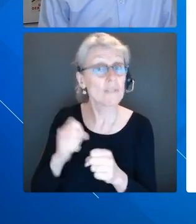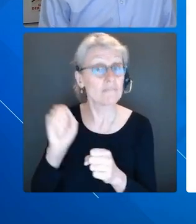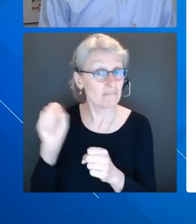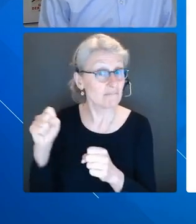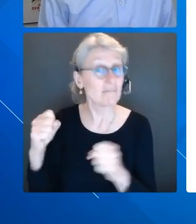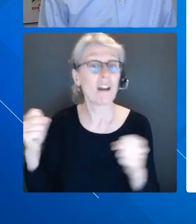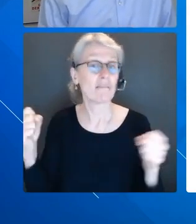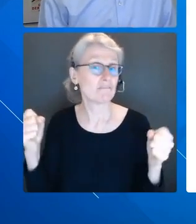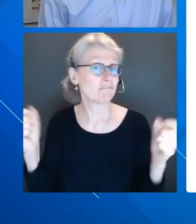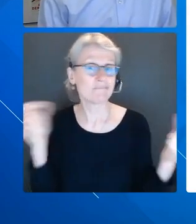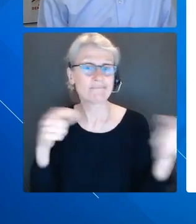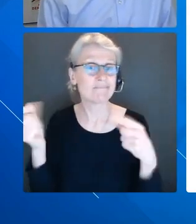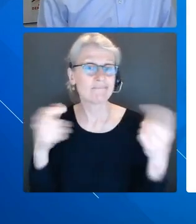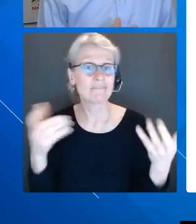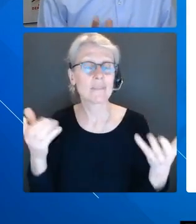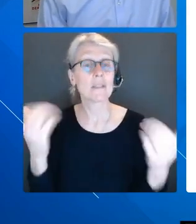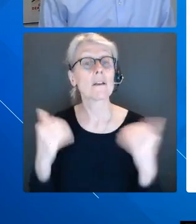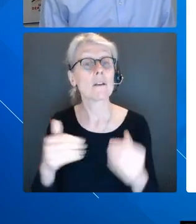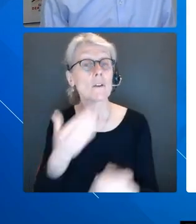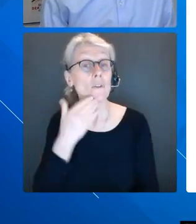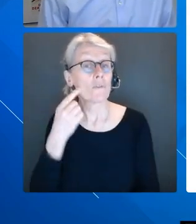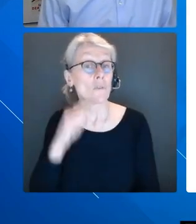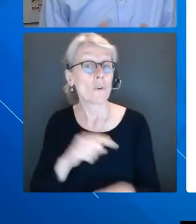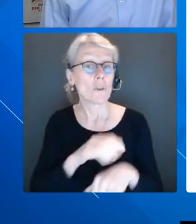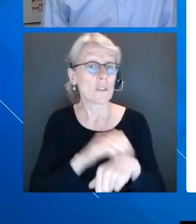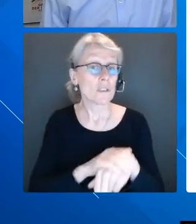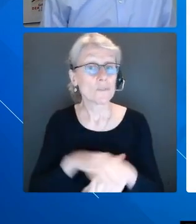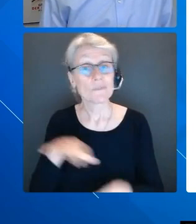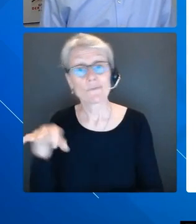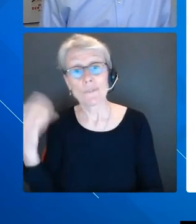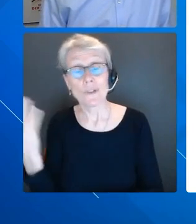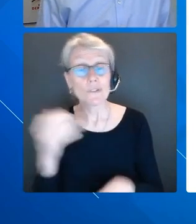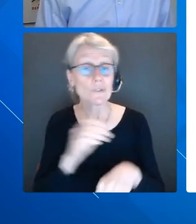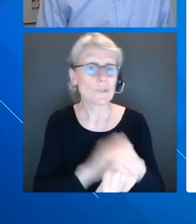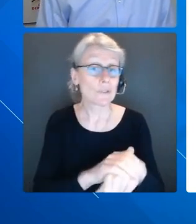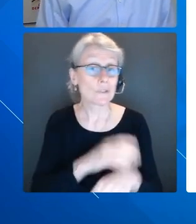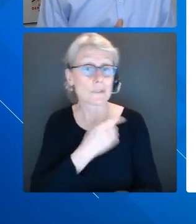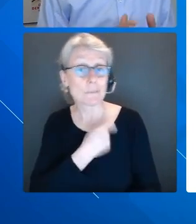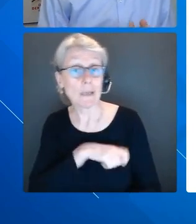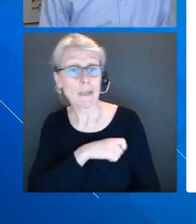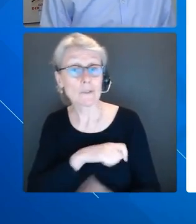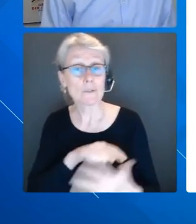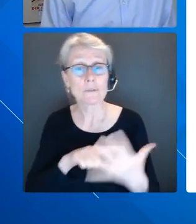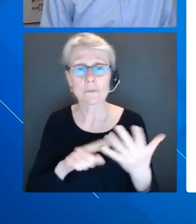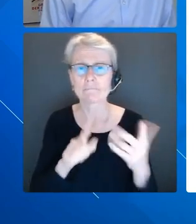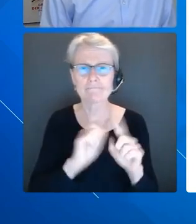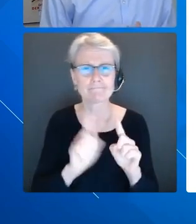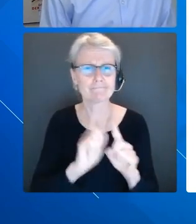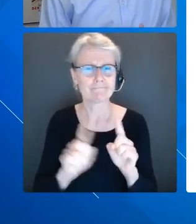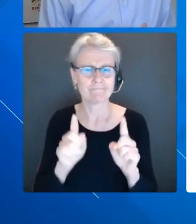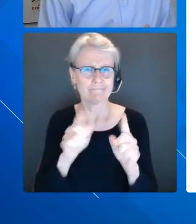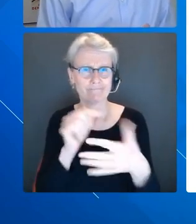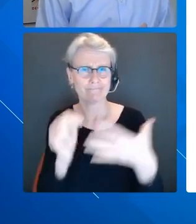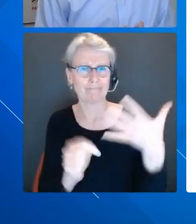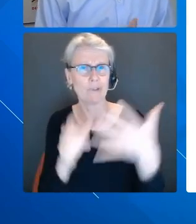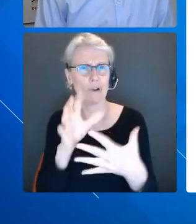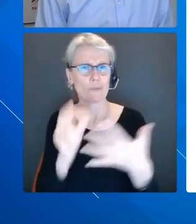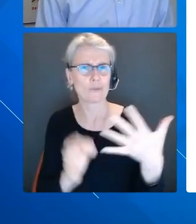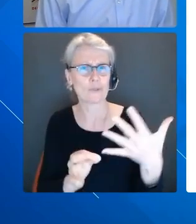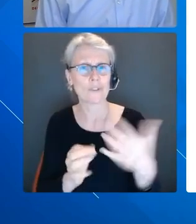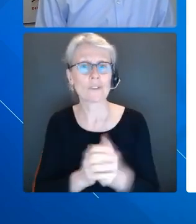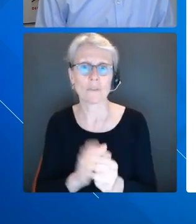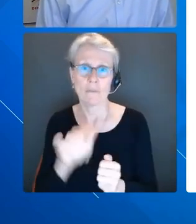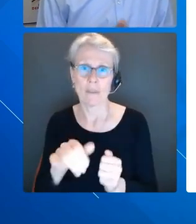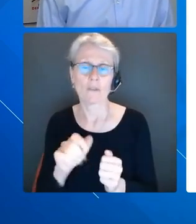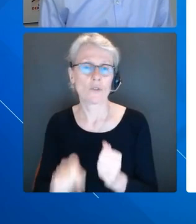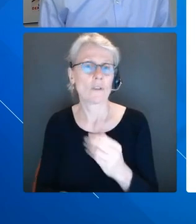It also works for language translation. For your events, especially like, say, your registration desk people, I would strongly urge having this